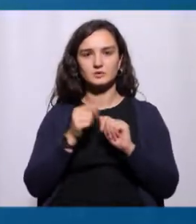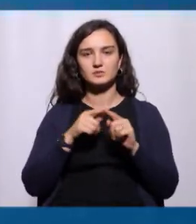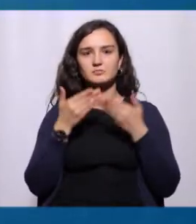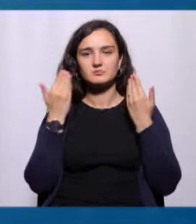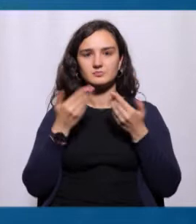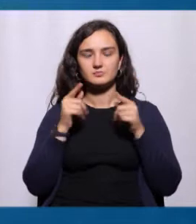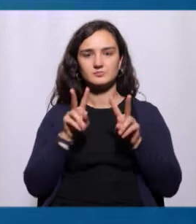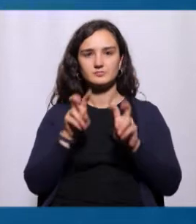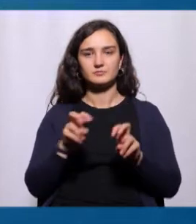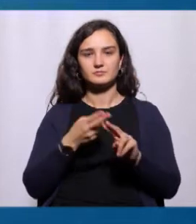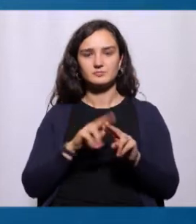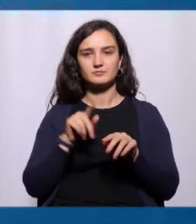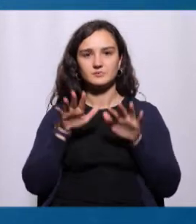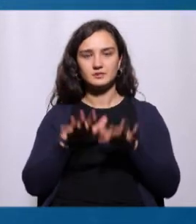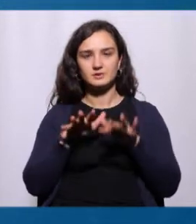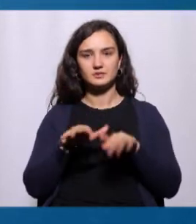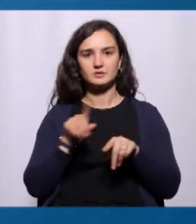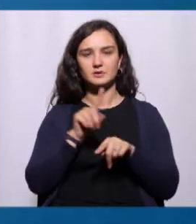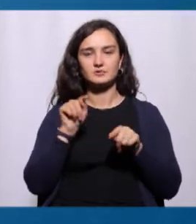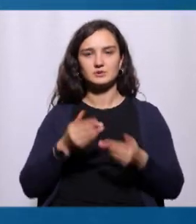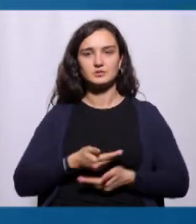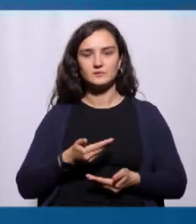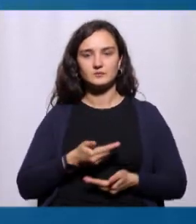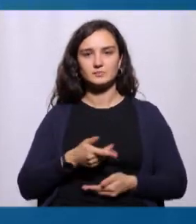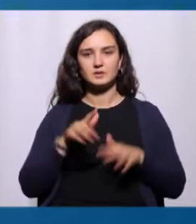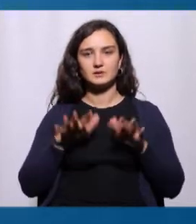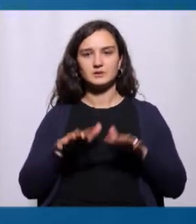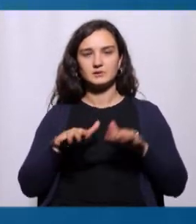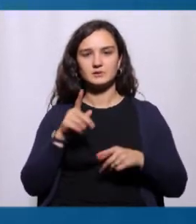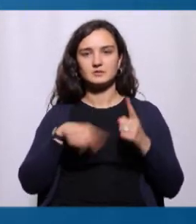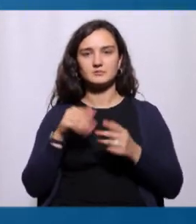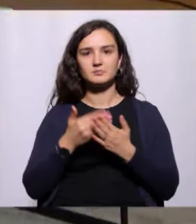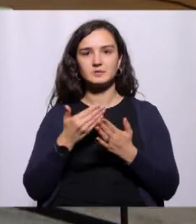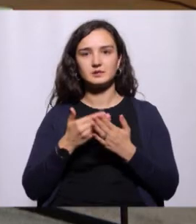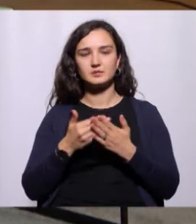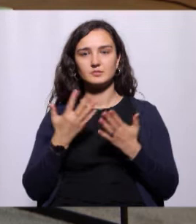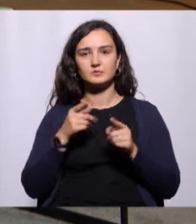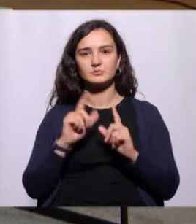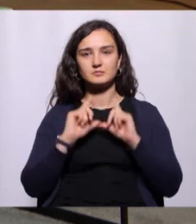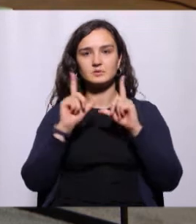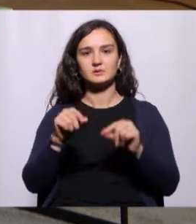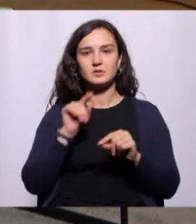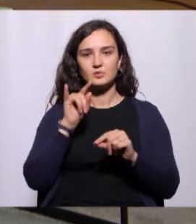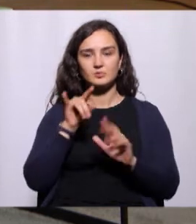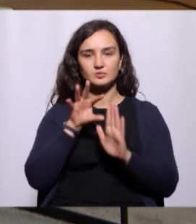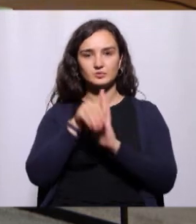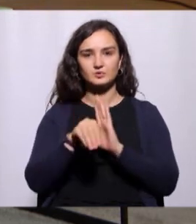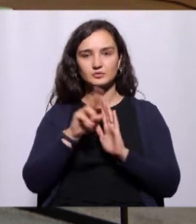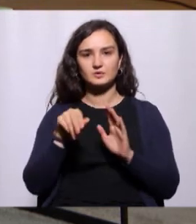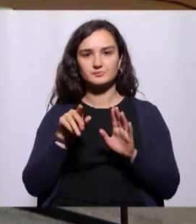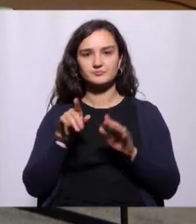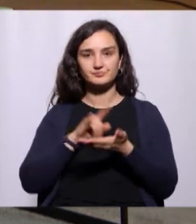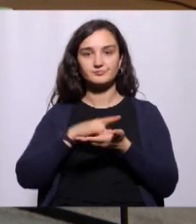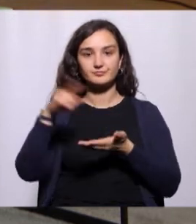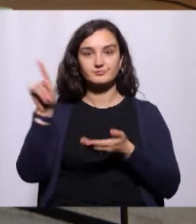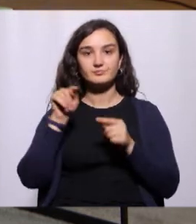simply means an occasion in which you leave a place. For example, if you go to an airport and fly